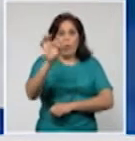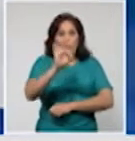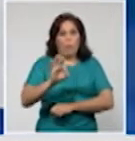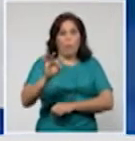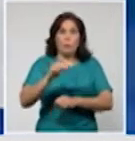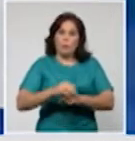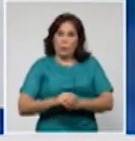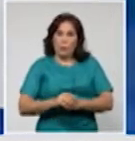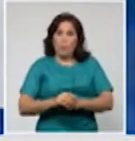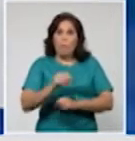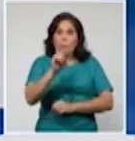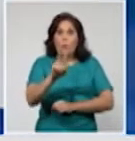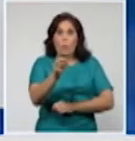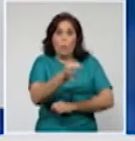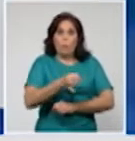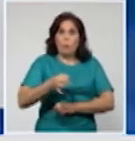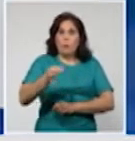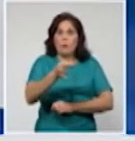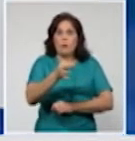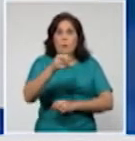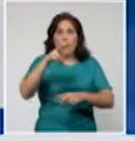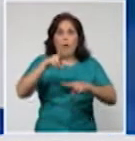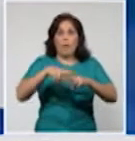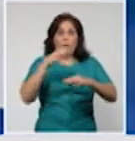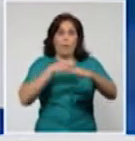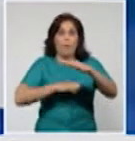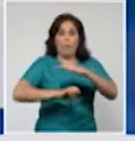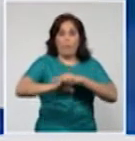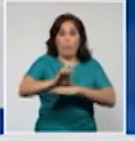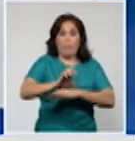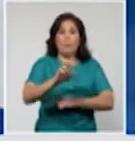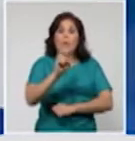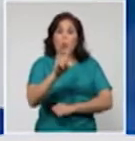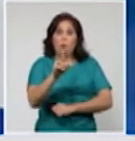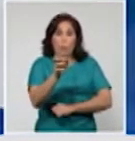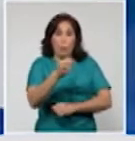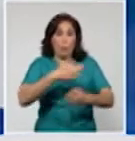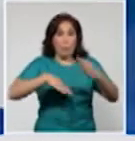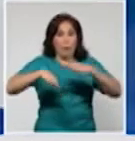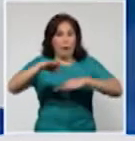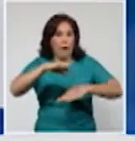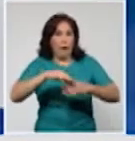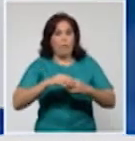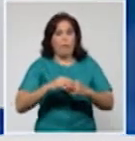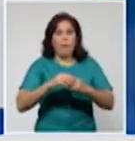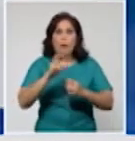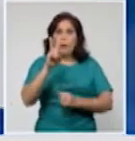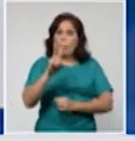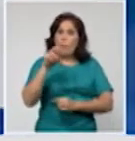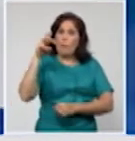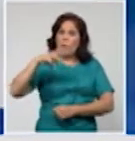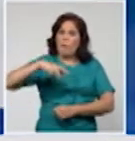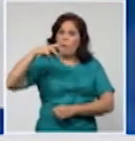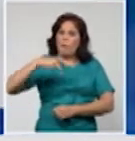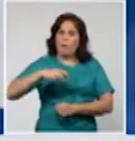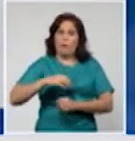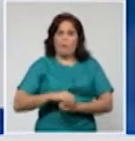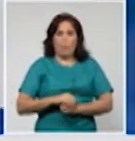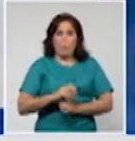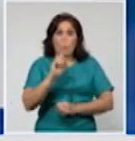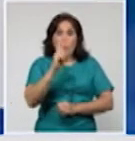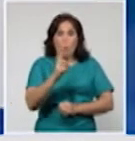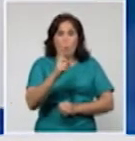2 each from Habana del Este, Playa, and Marianao, and